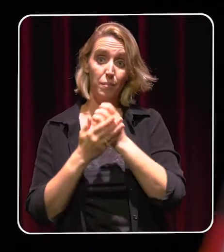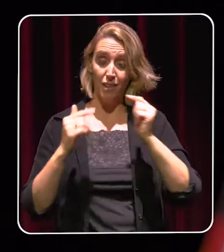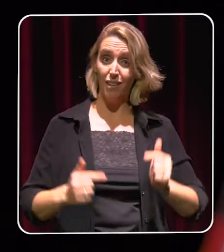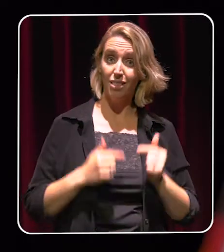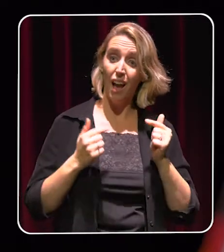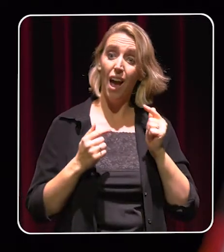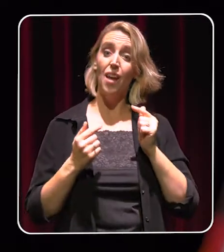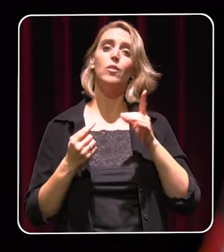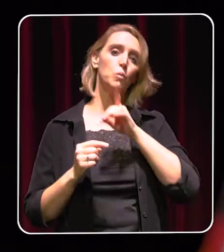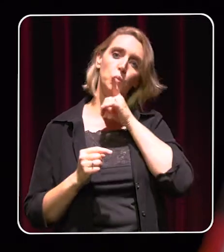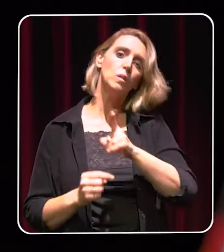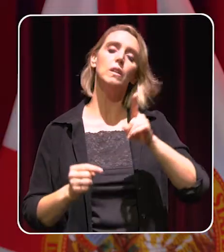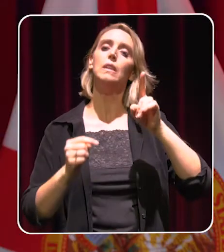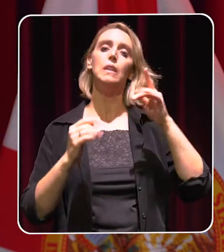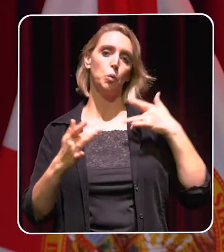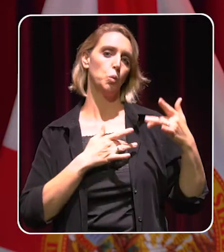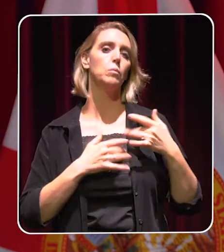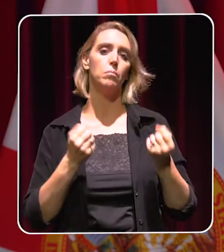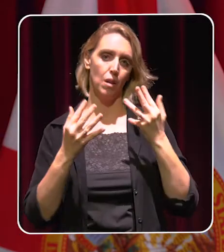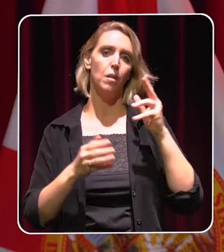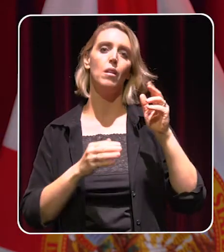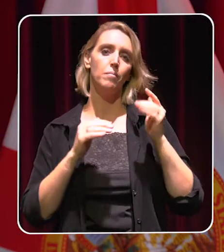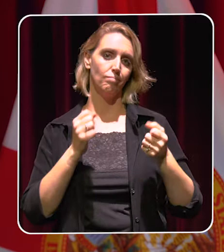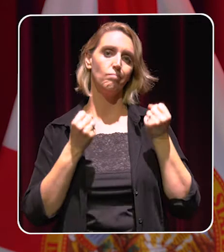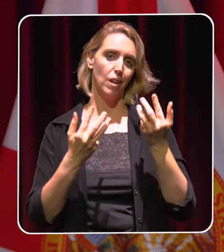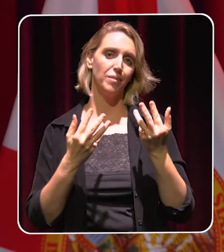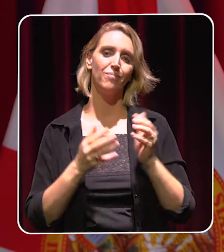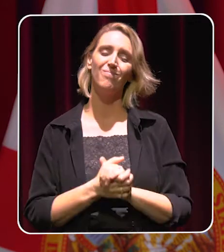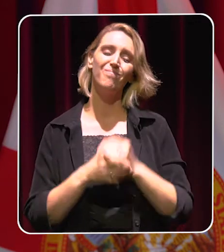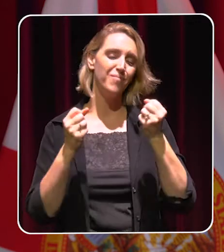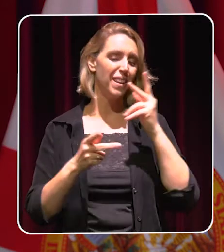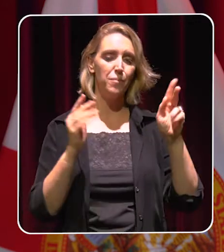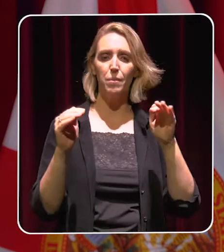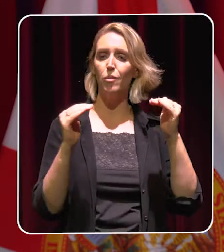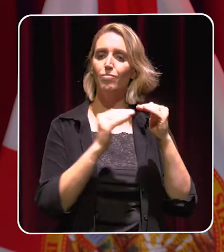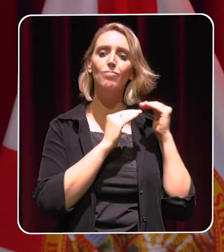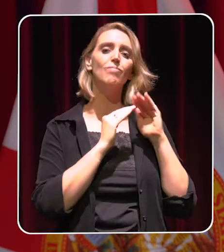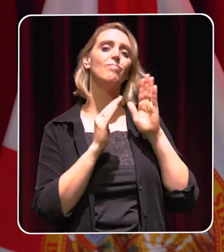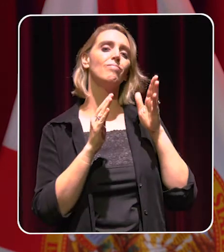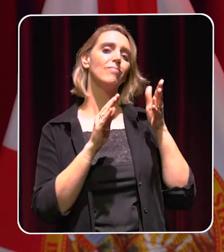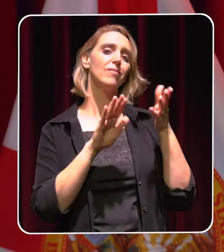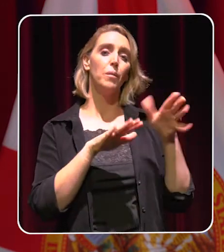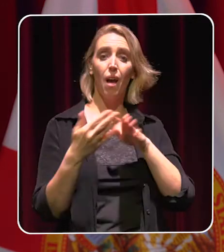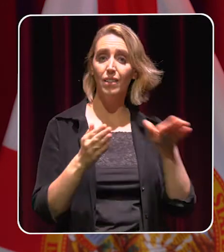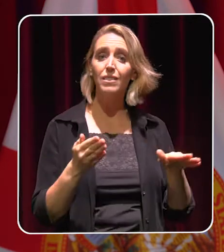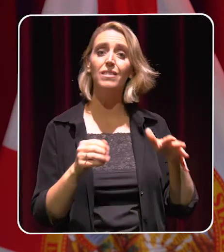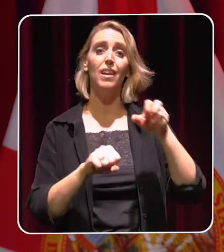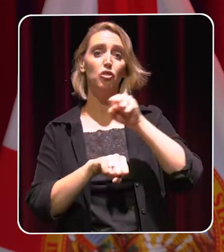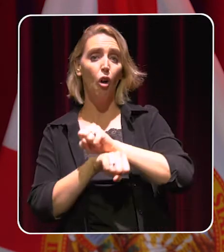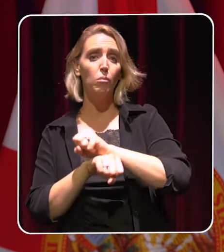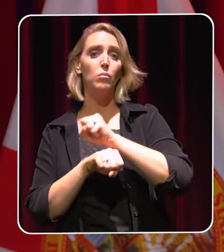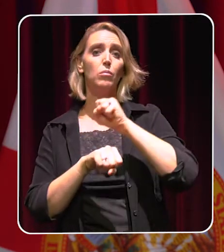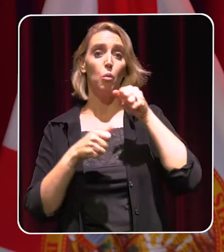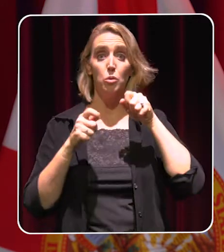question, front and center. We've sadly lost too many of our fellow neighbors. We've lost jobs and